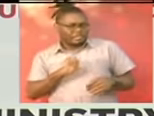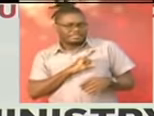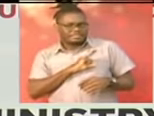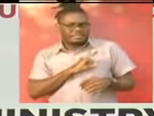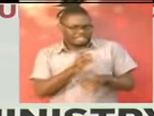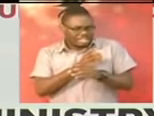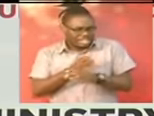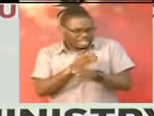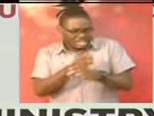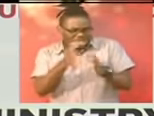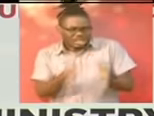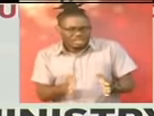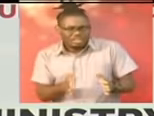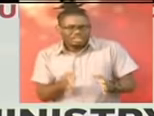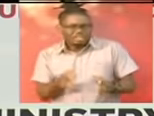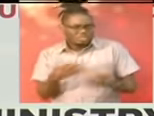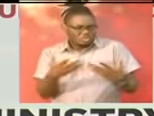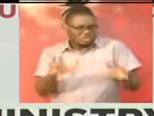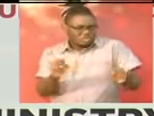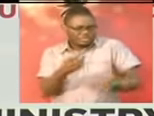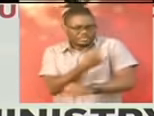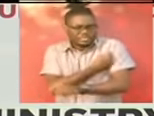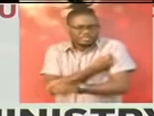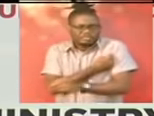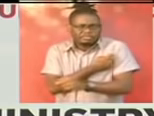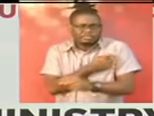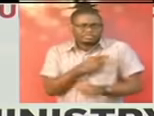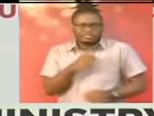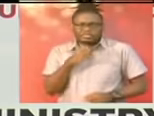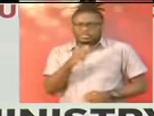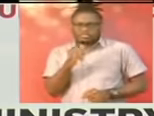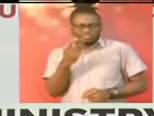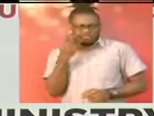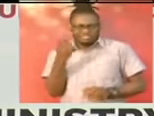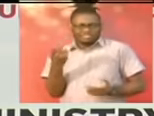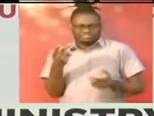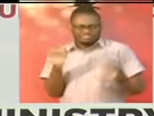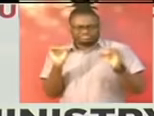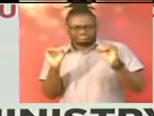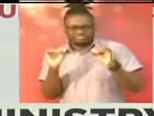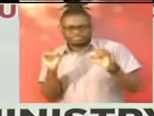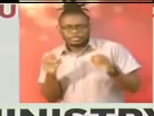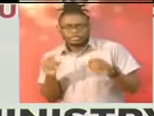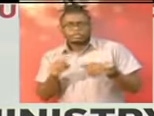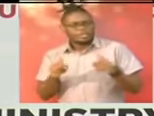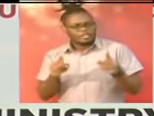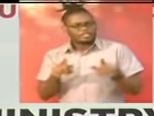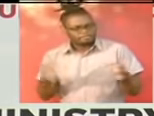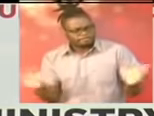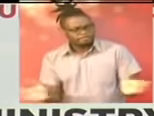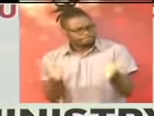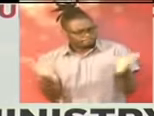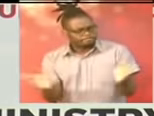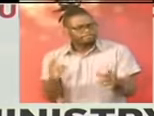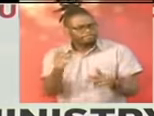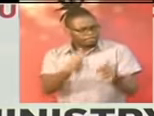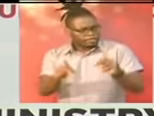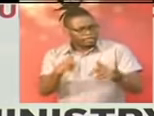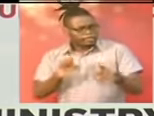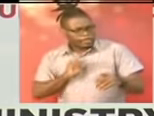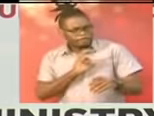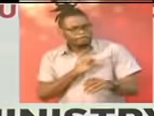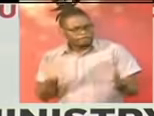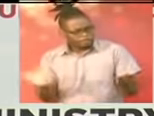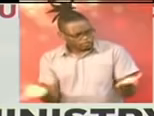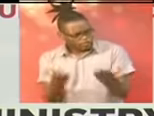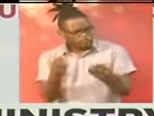in the population to have faith in the vaccines, to utilize the vaccines that are available, and in so doing, you protect not